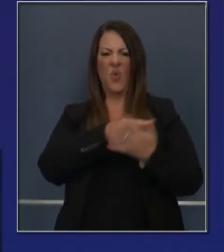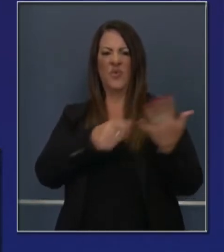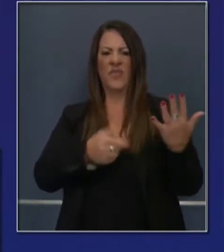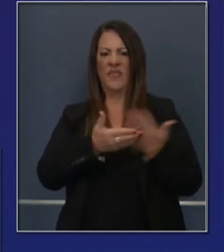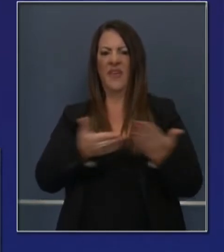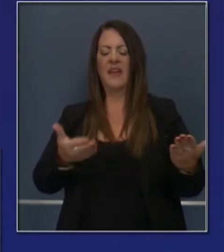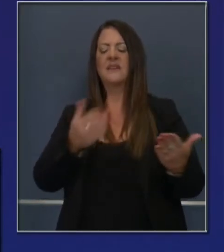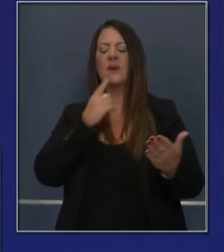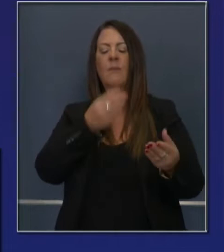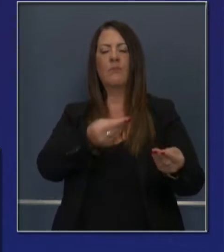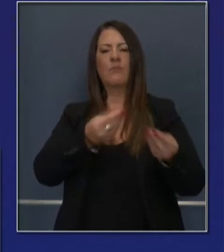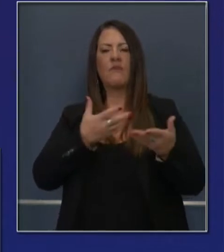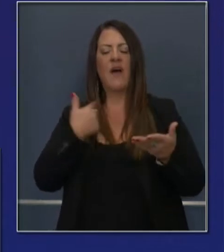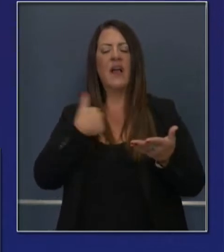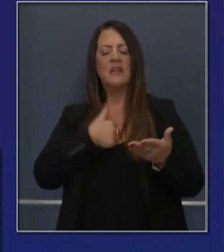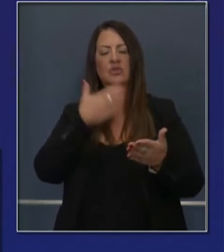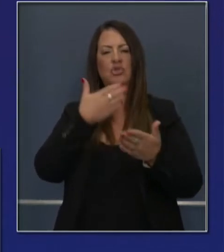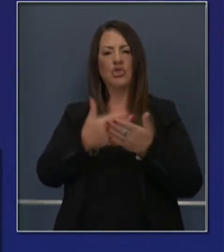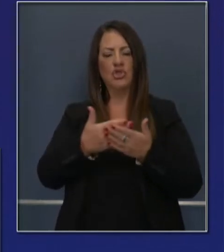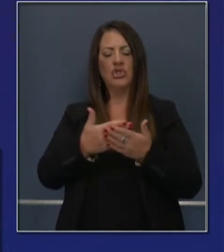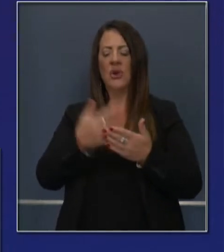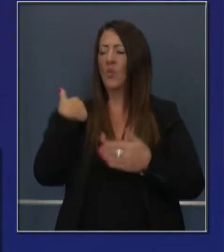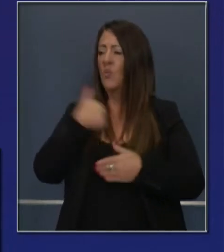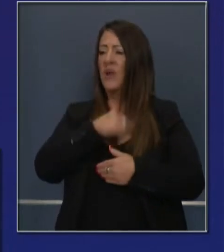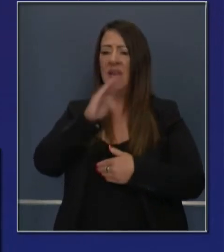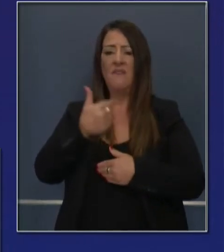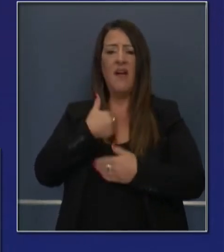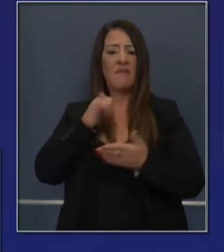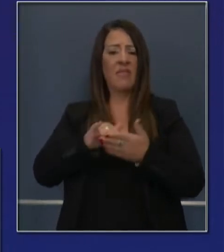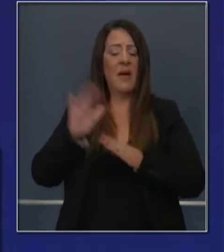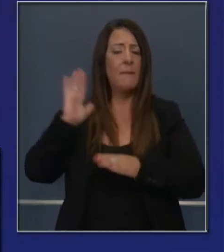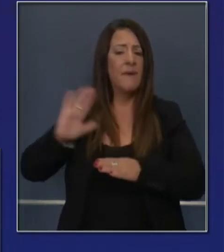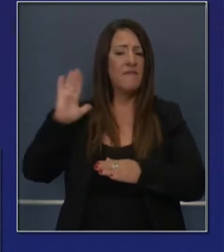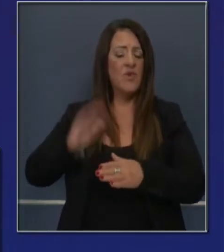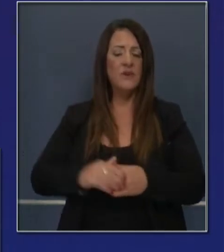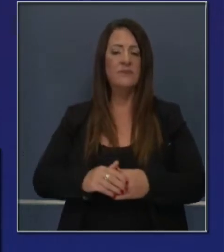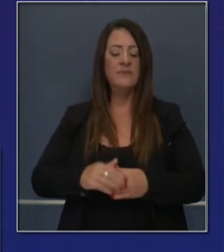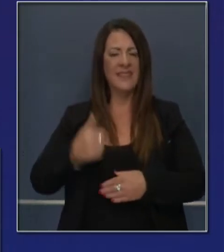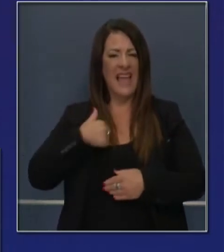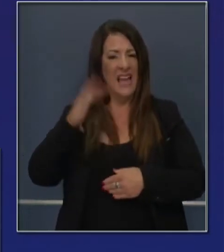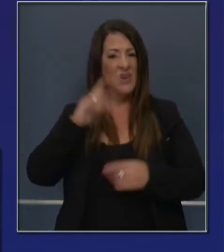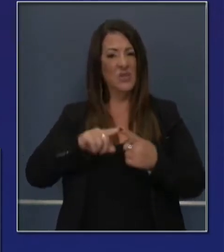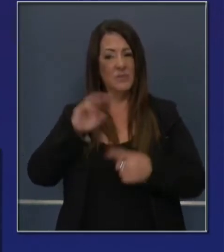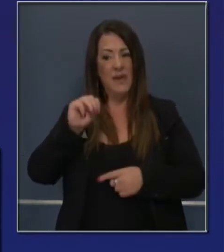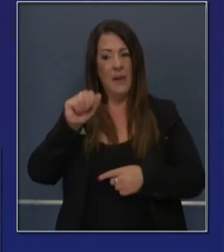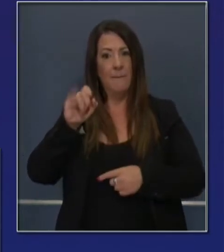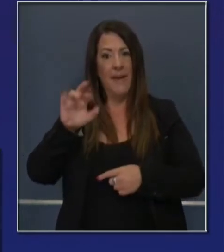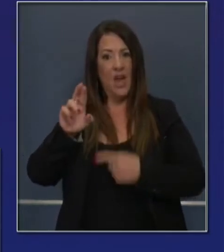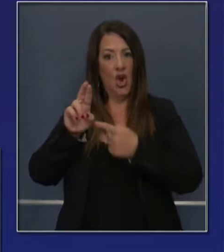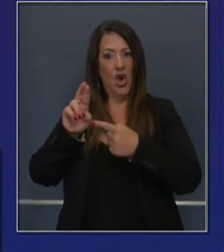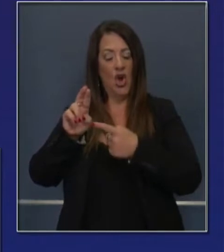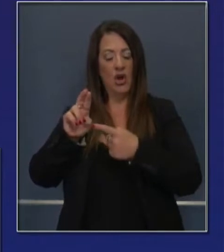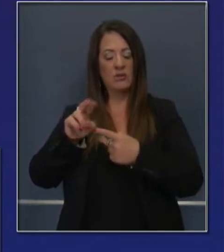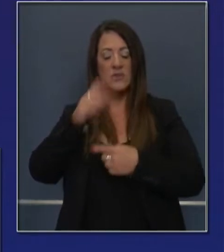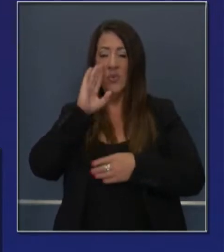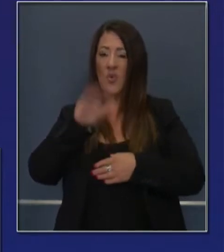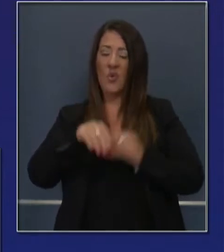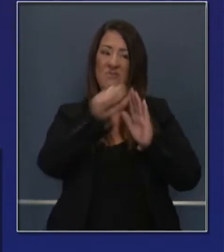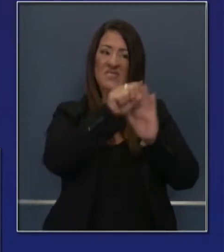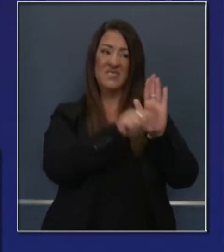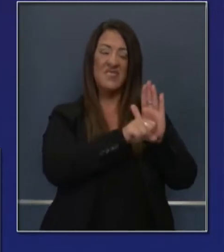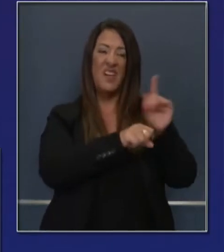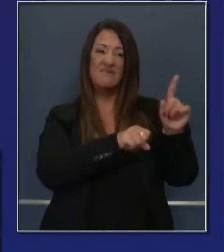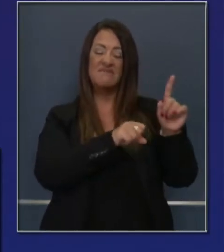has never had in the past. And let me just make this crystal clear. As a former mayor, the state hasn't been focused on the issue